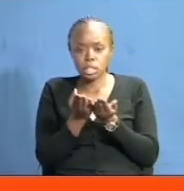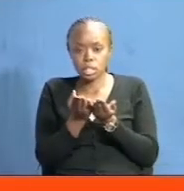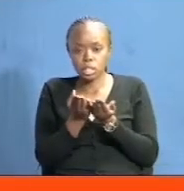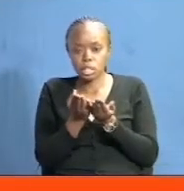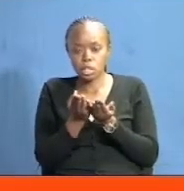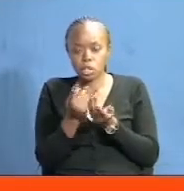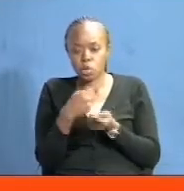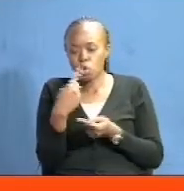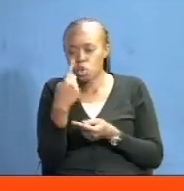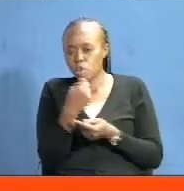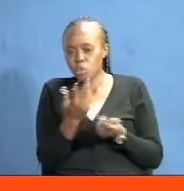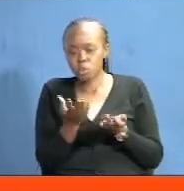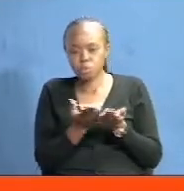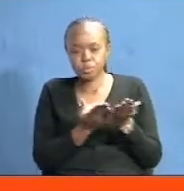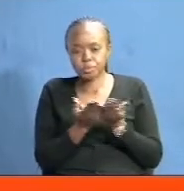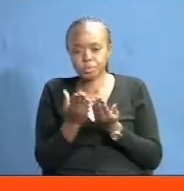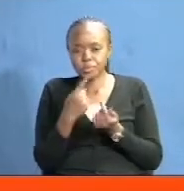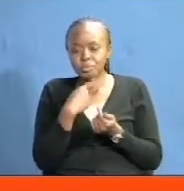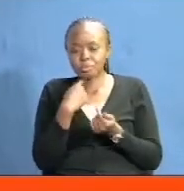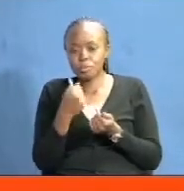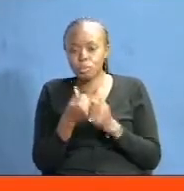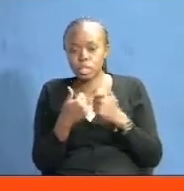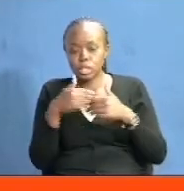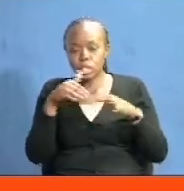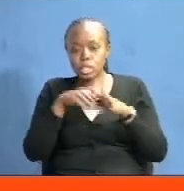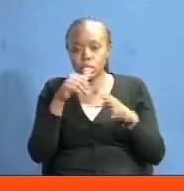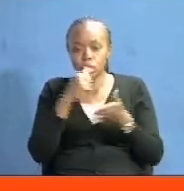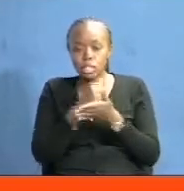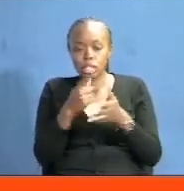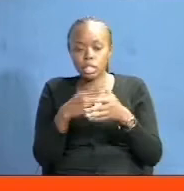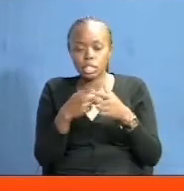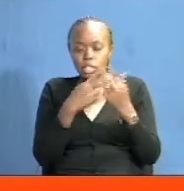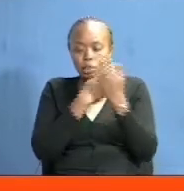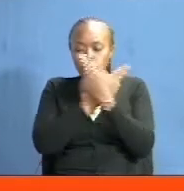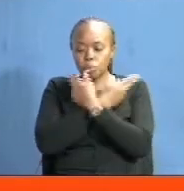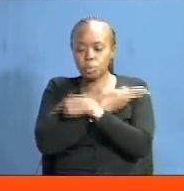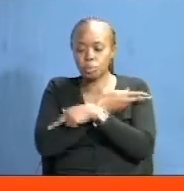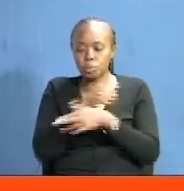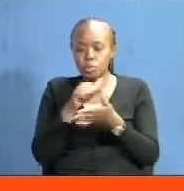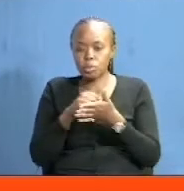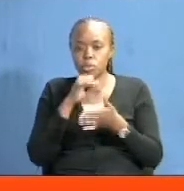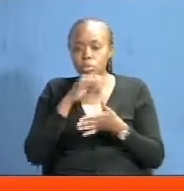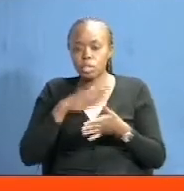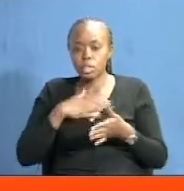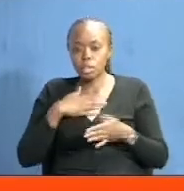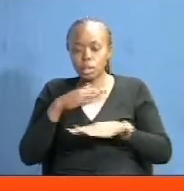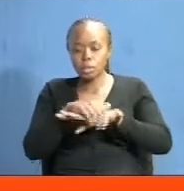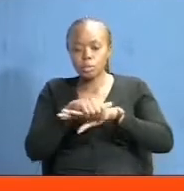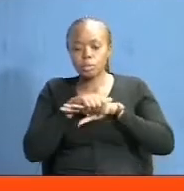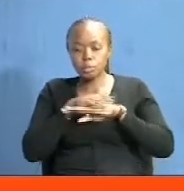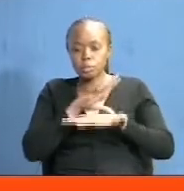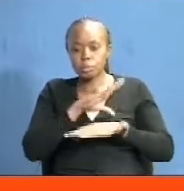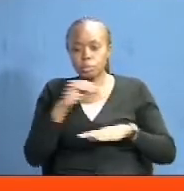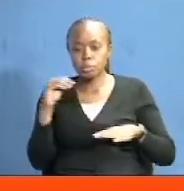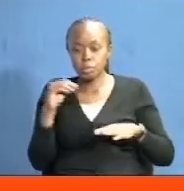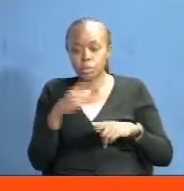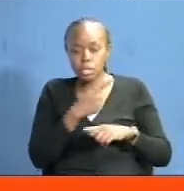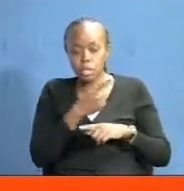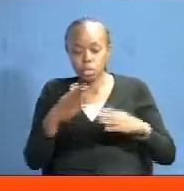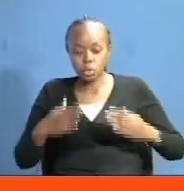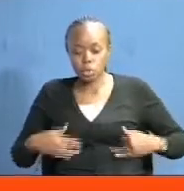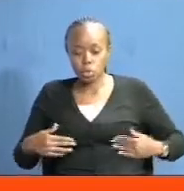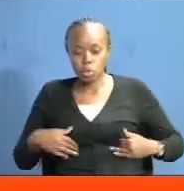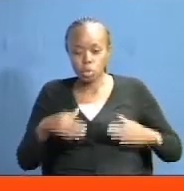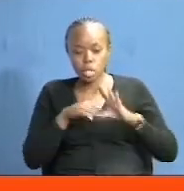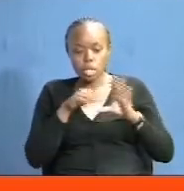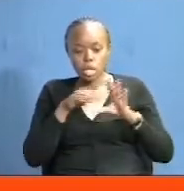purposely serve, not just get into office and relax in it. That is my call to students and comrades and youth, the youth